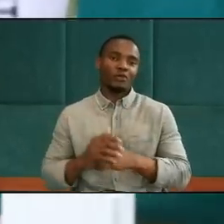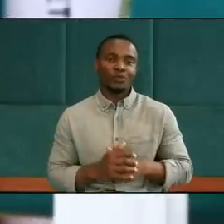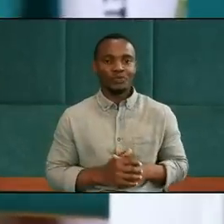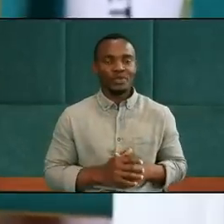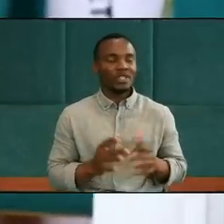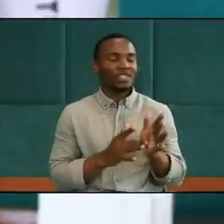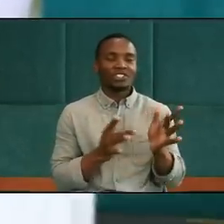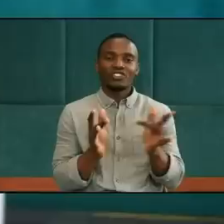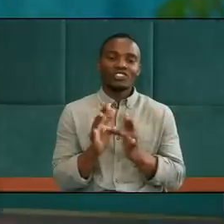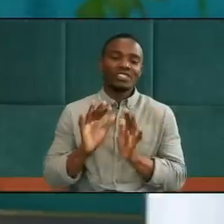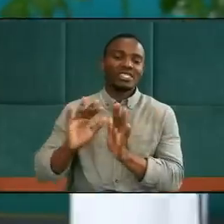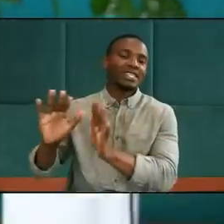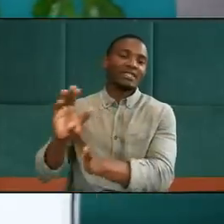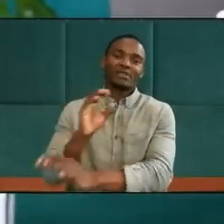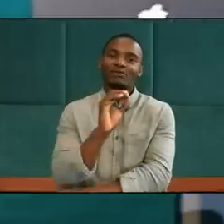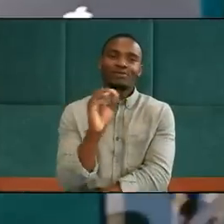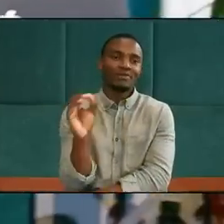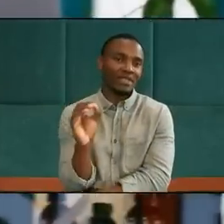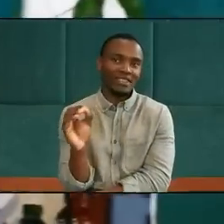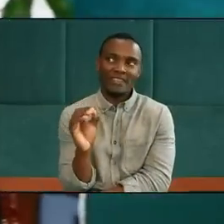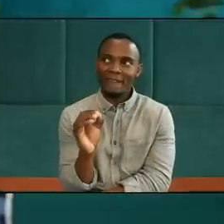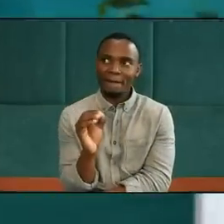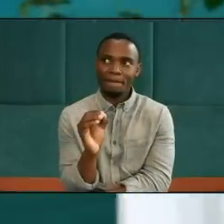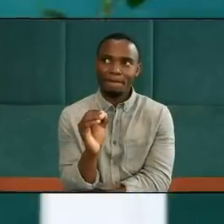Jesus is not letting go.